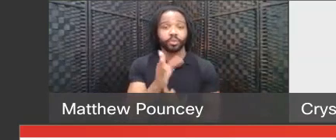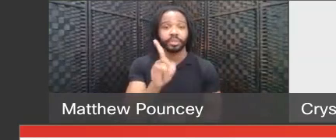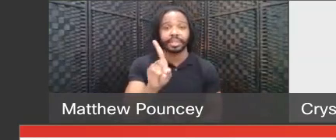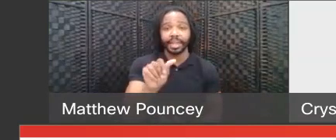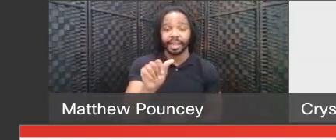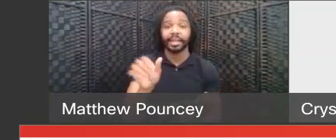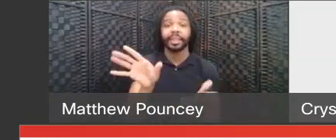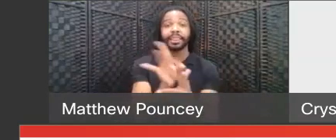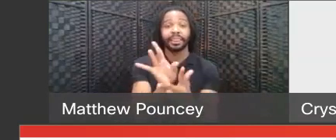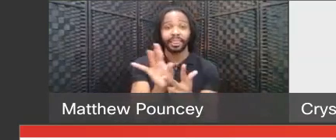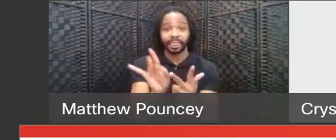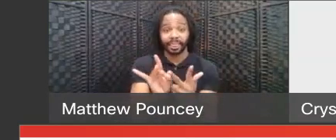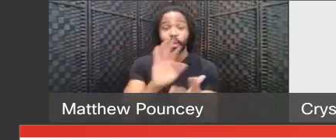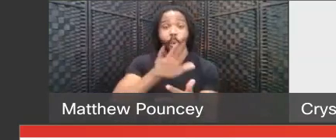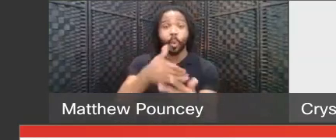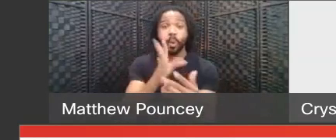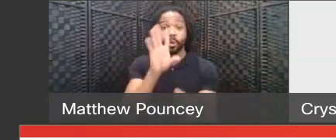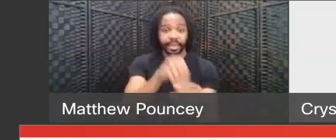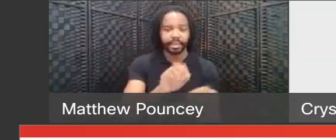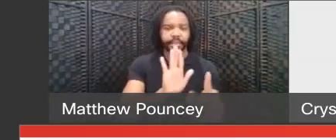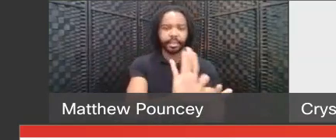All 3 were in natural homes.